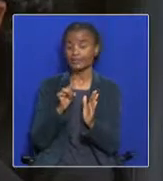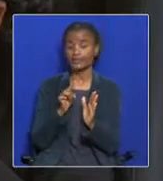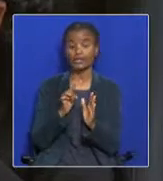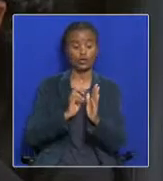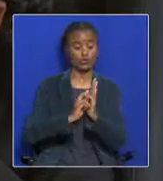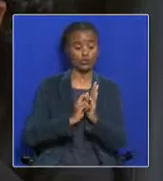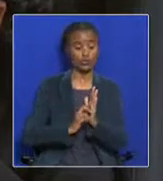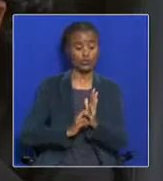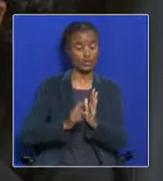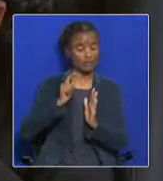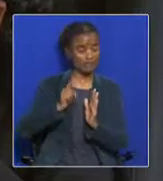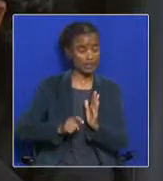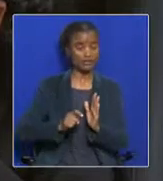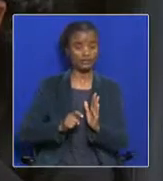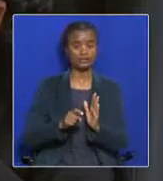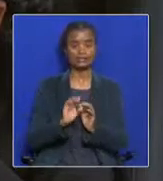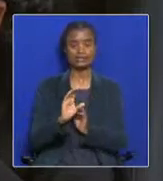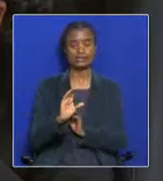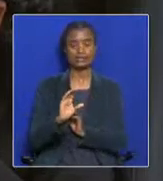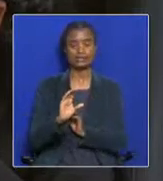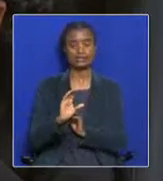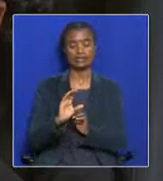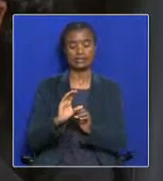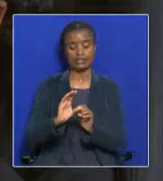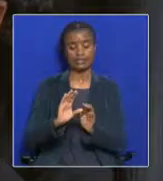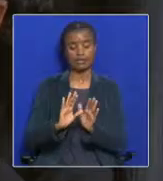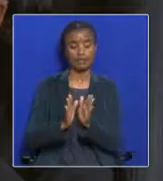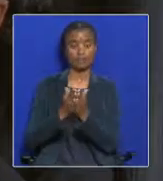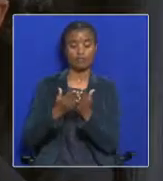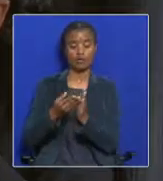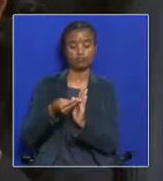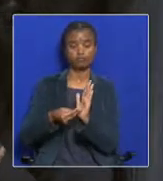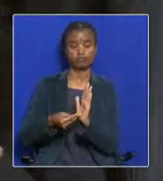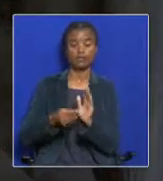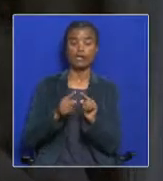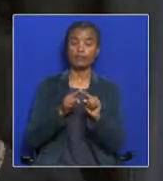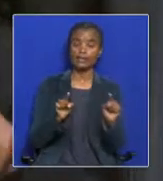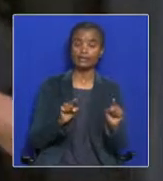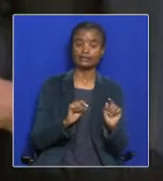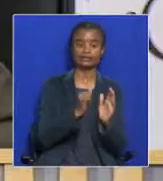C-clip, but it would have to be reflected in your statements somewhere along the line to